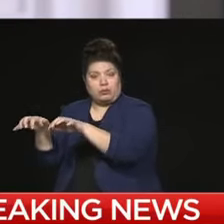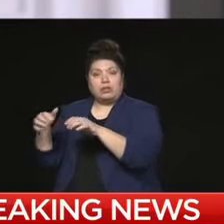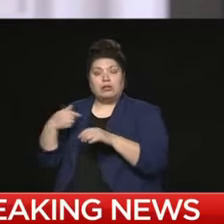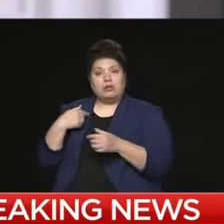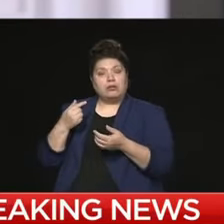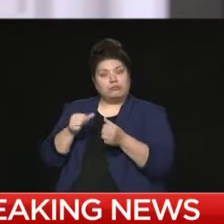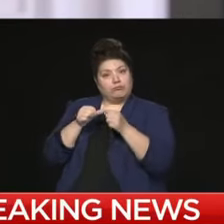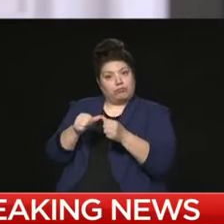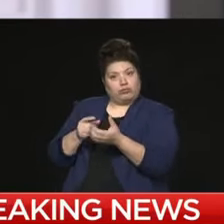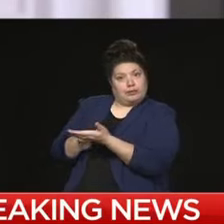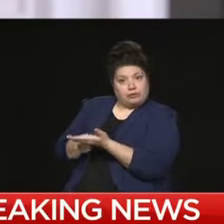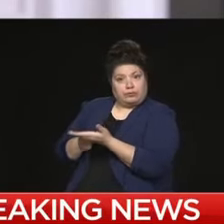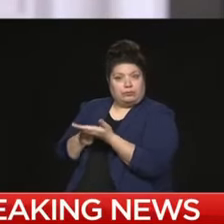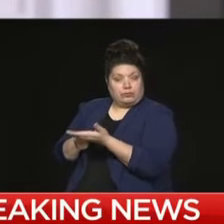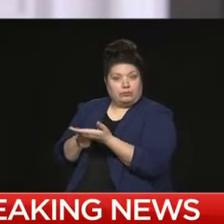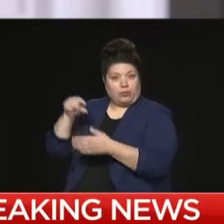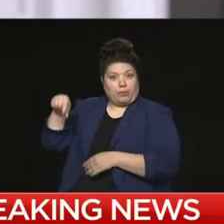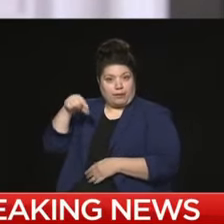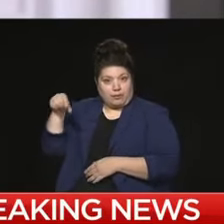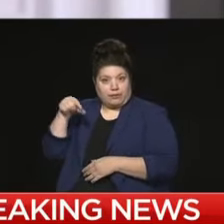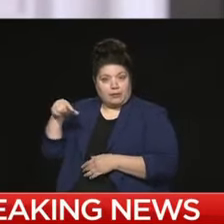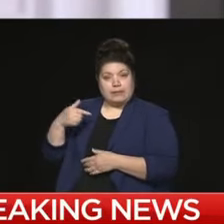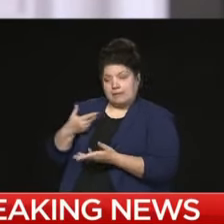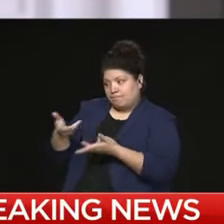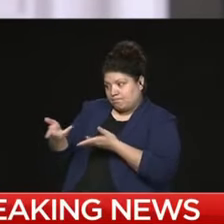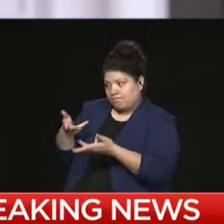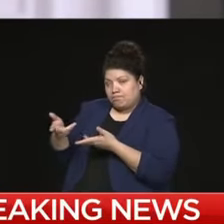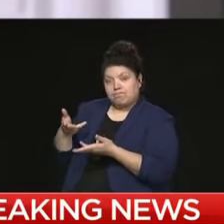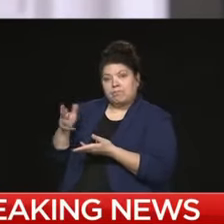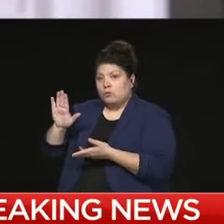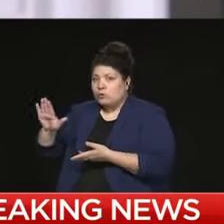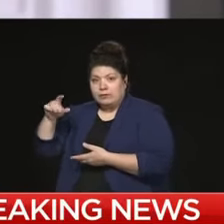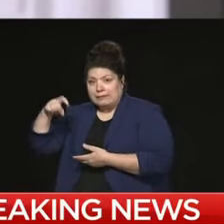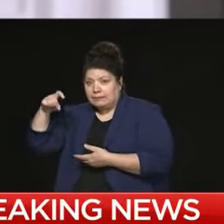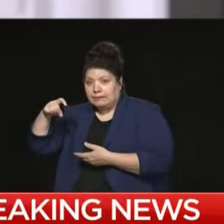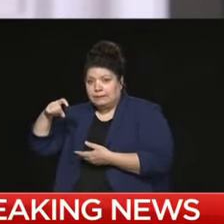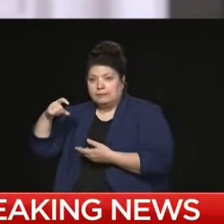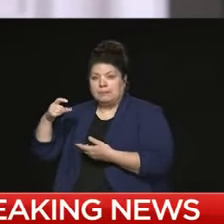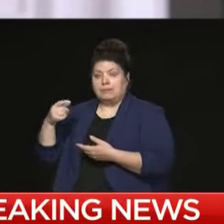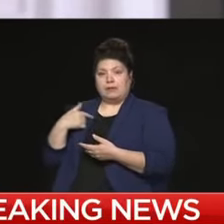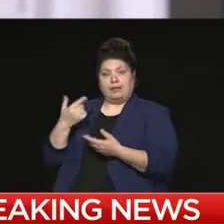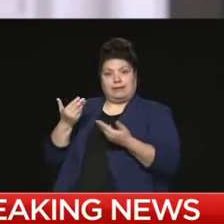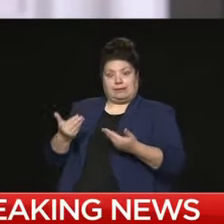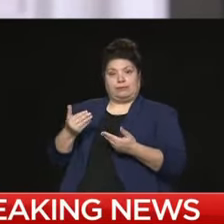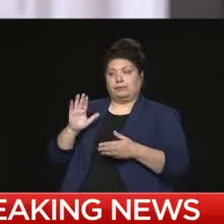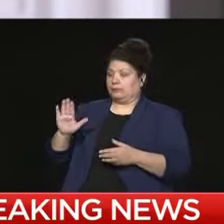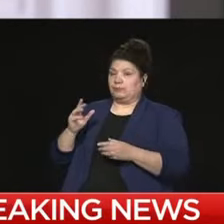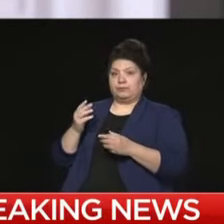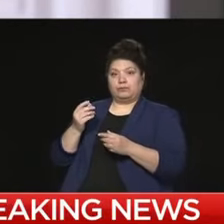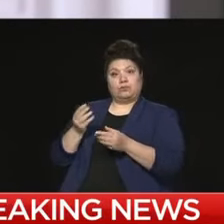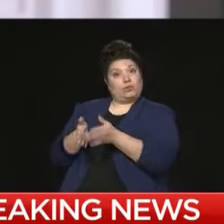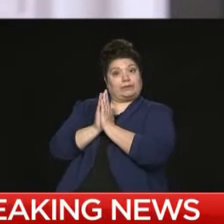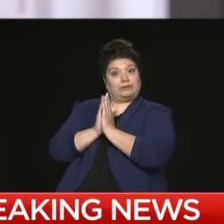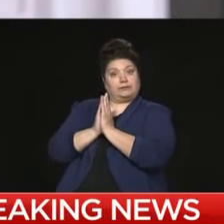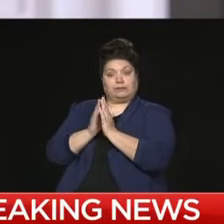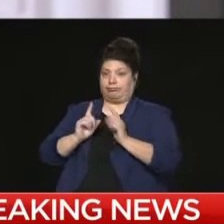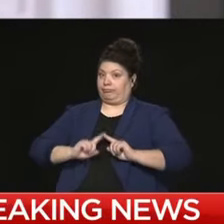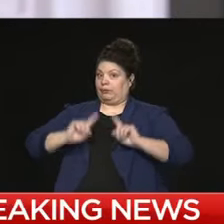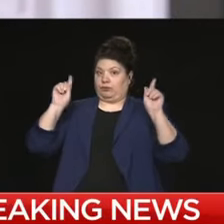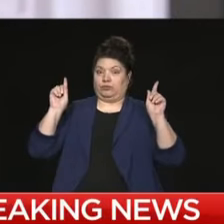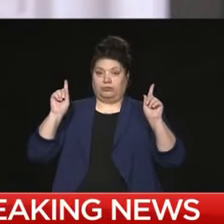with Quebec to figure out exactly how we can help and respond to this unusual request, because this is a